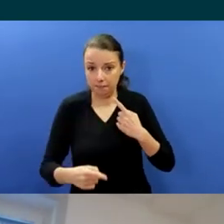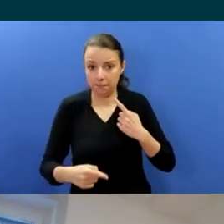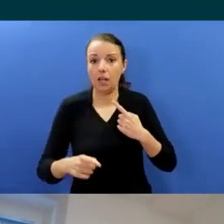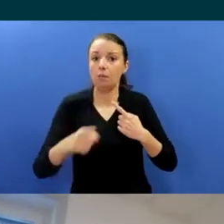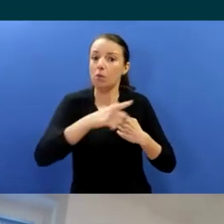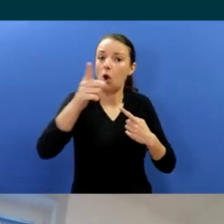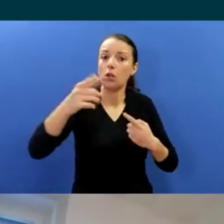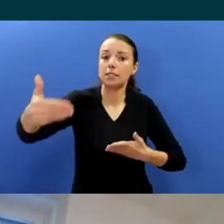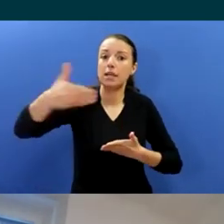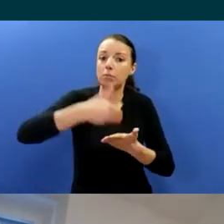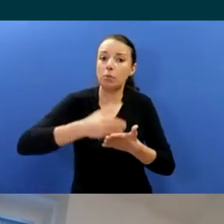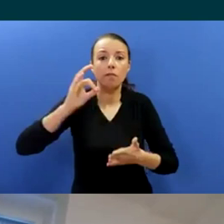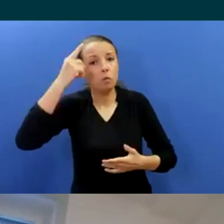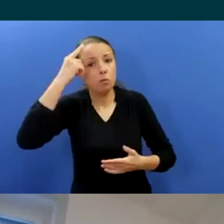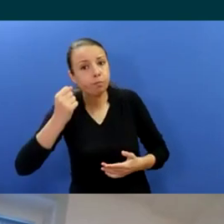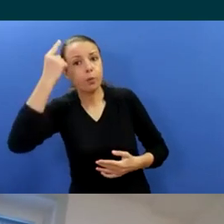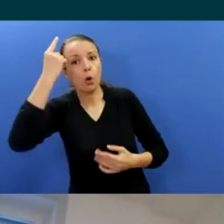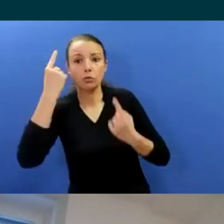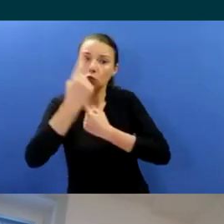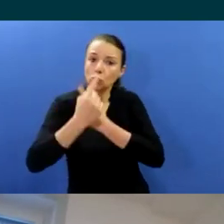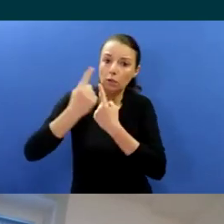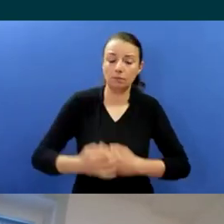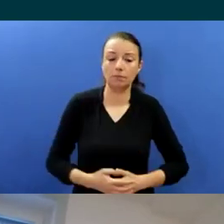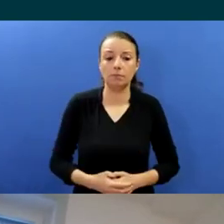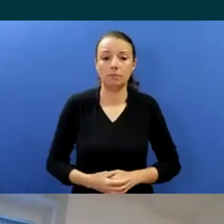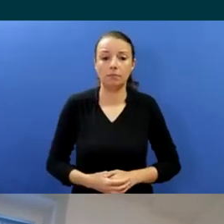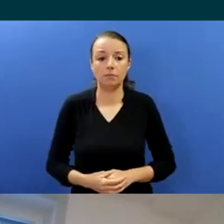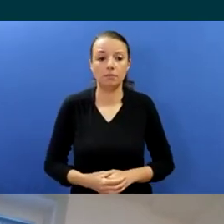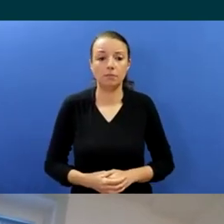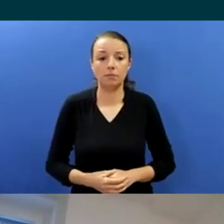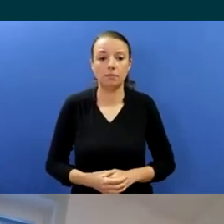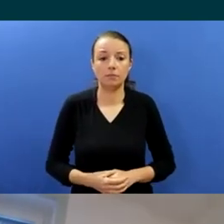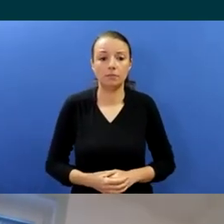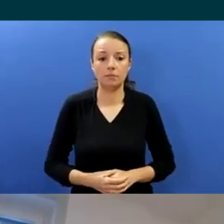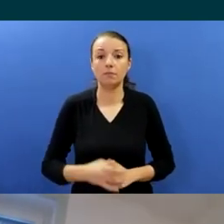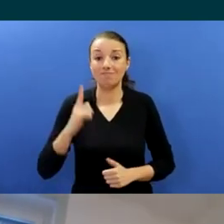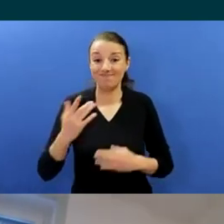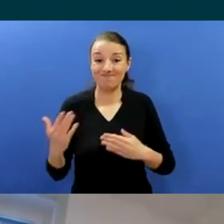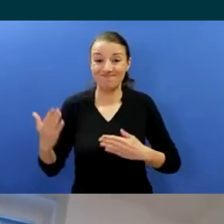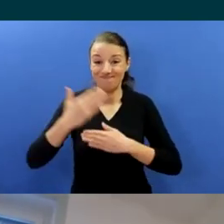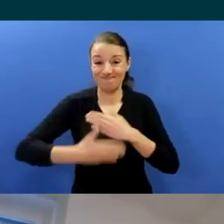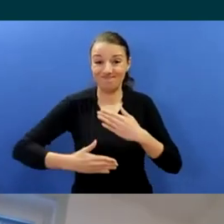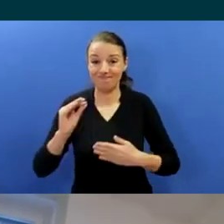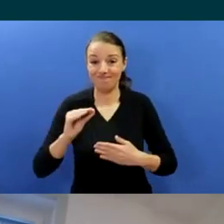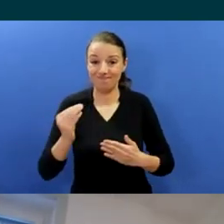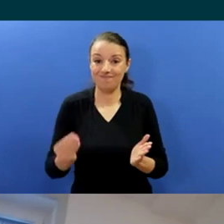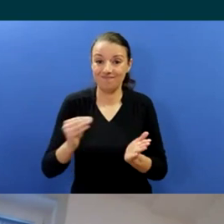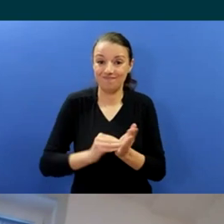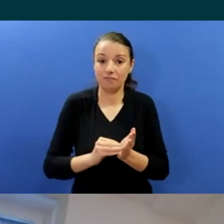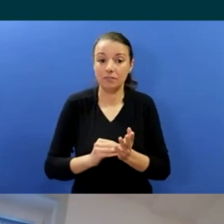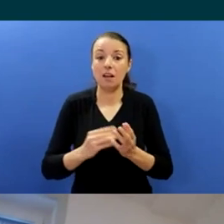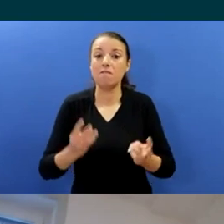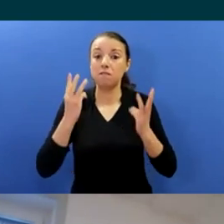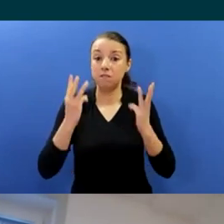So, and in the end, one very special thing was that in the